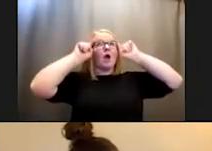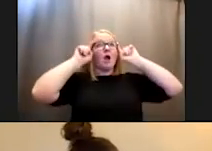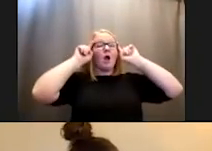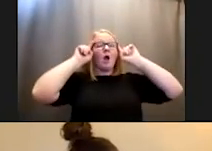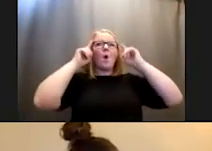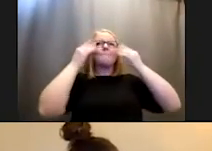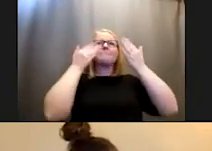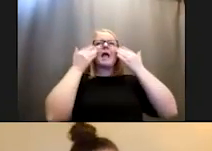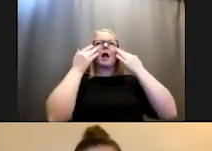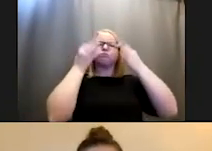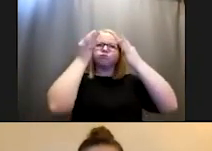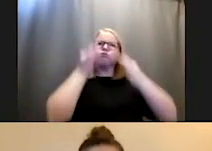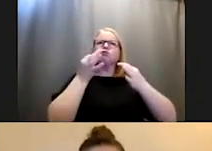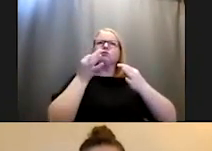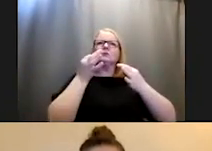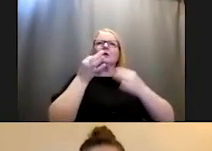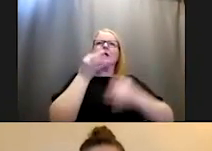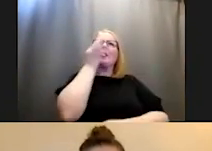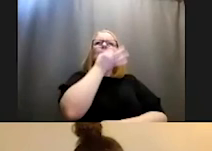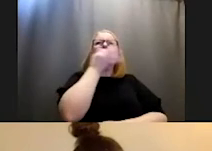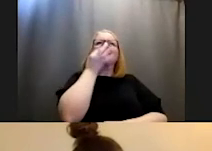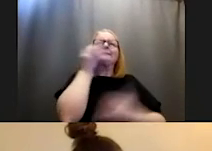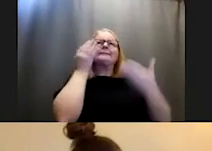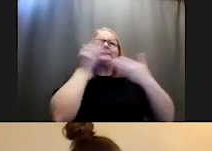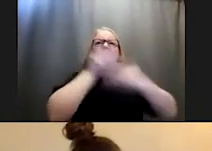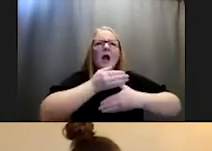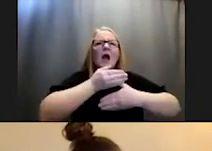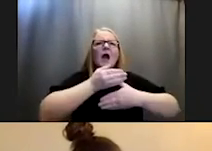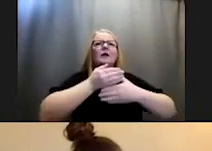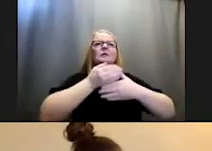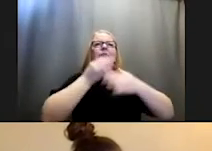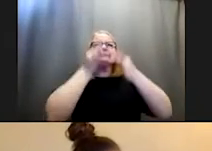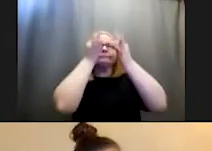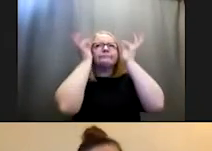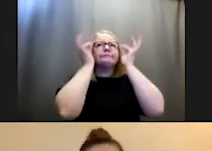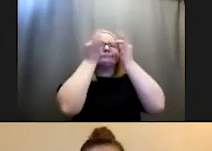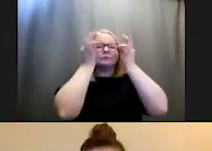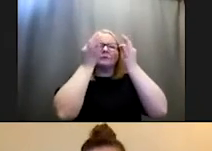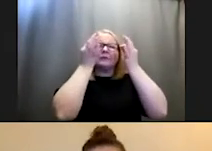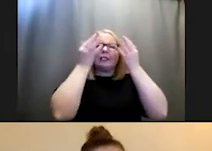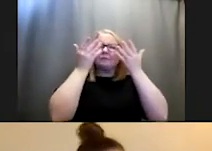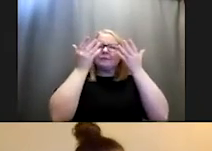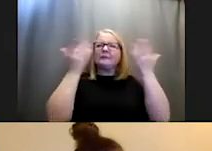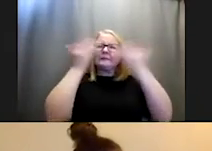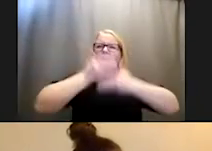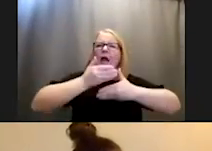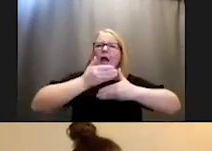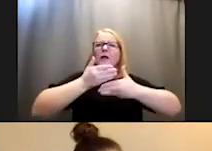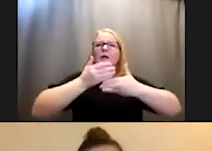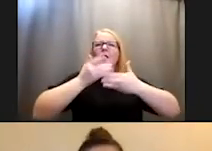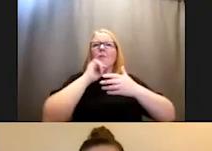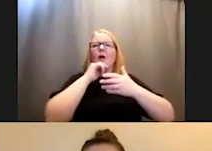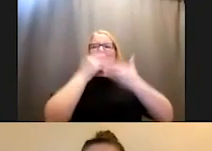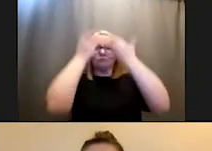makeup, dark lipstick, dark, heavy eye makeup, and often chignoned or set